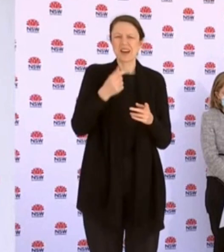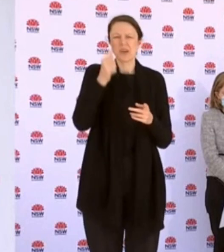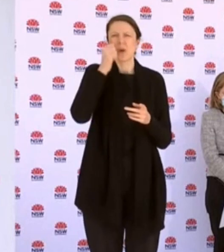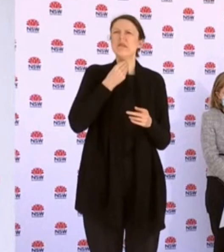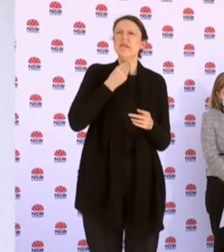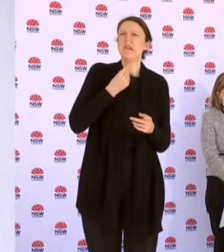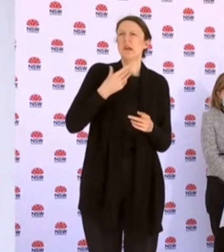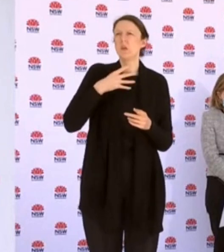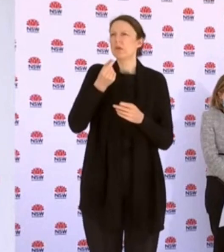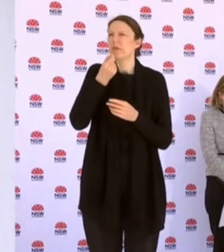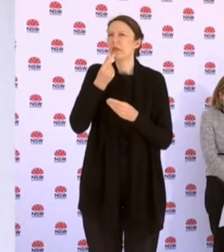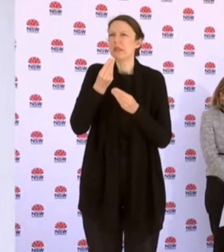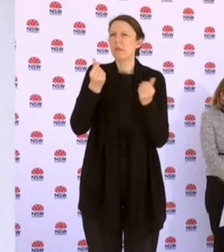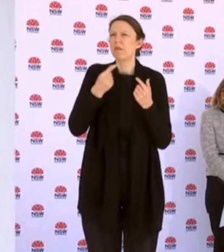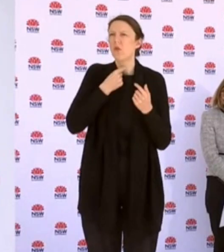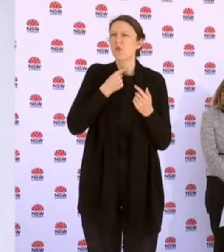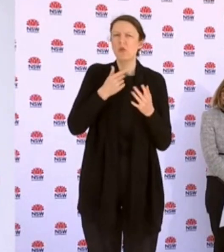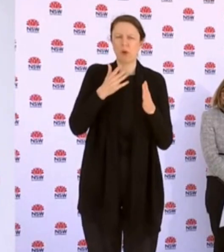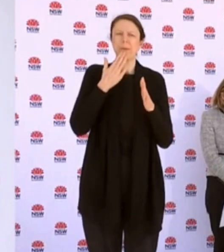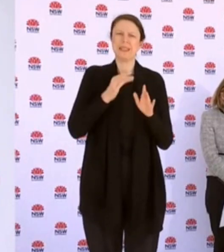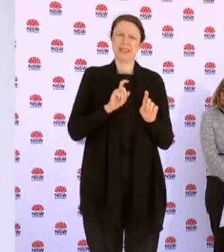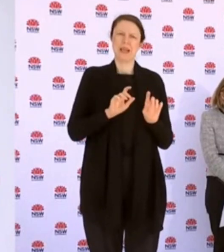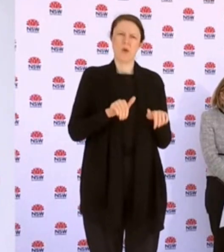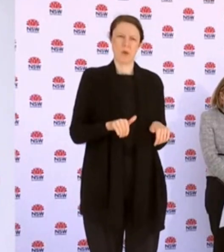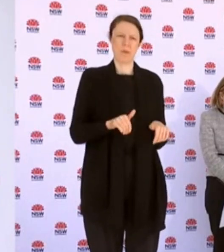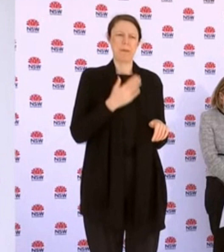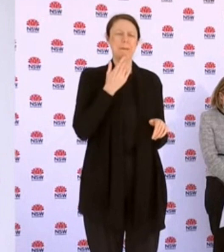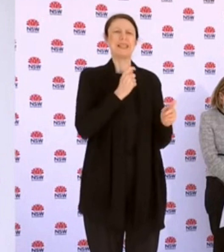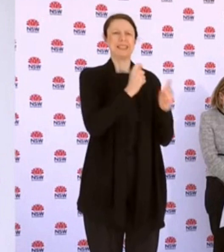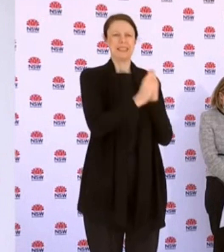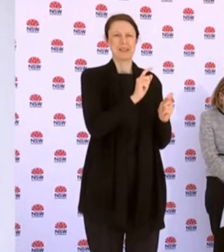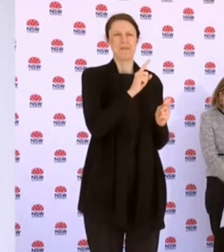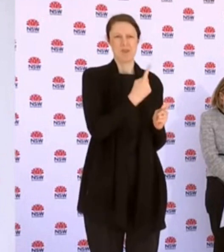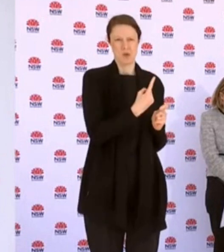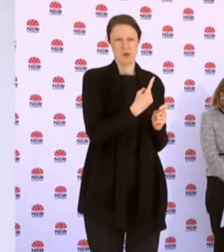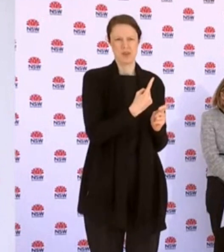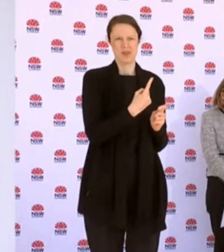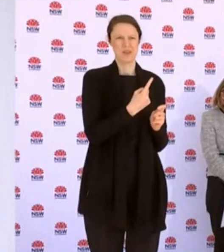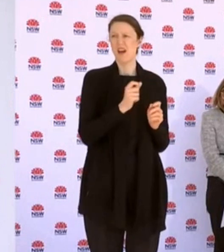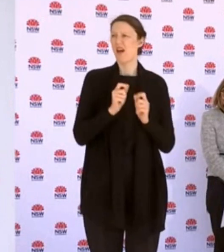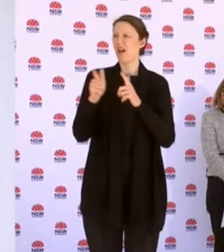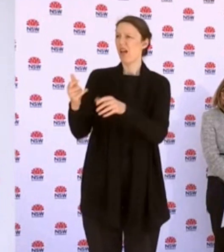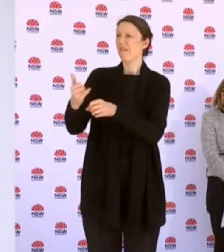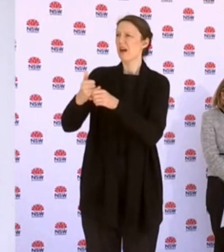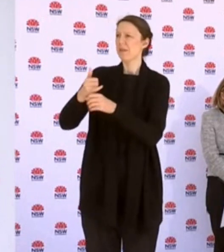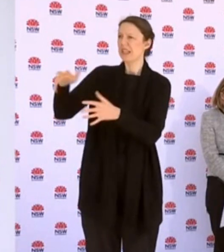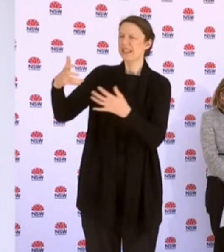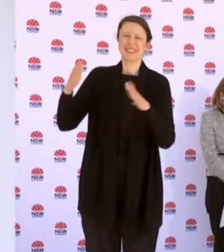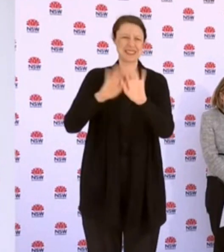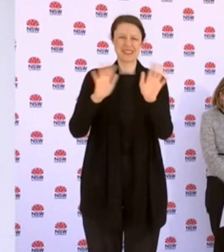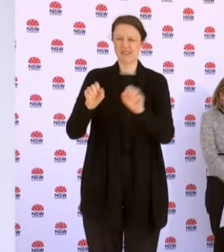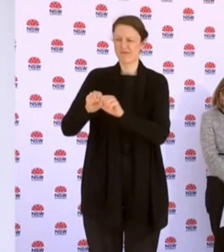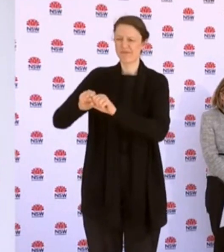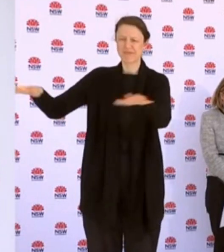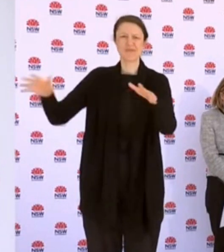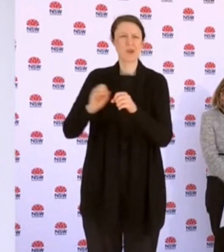GP practices that have exercised extreme caution and are telling people not to come. And so the community members are heading off to